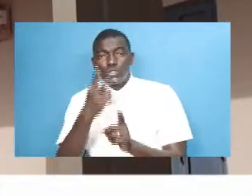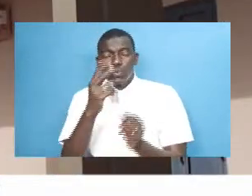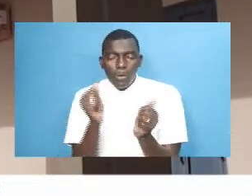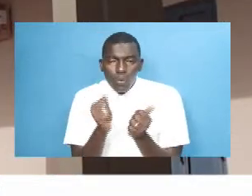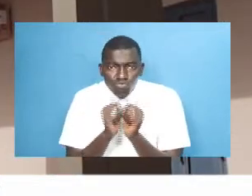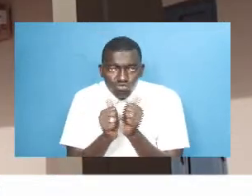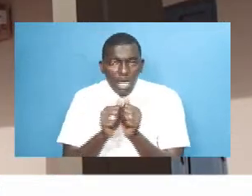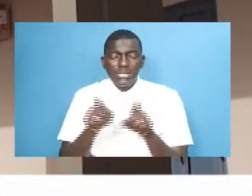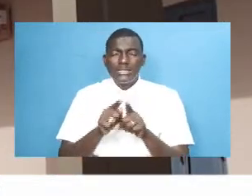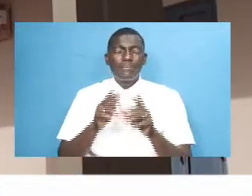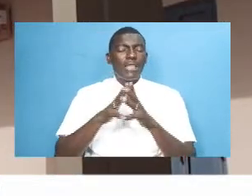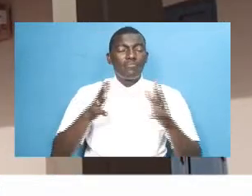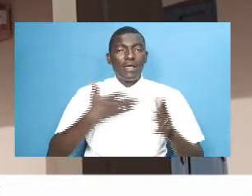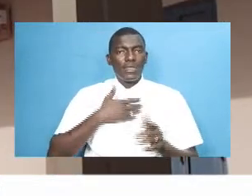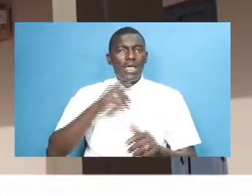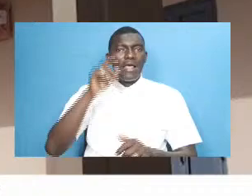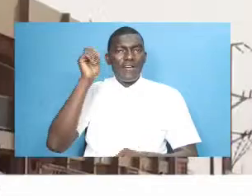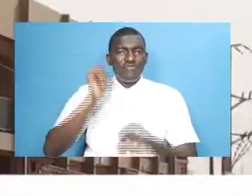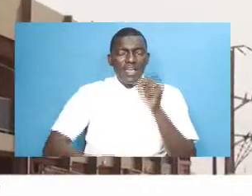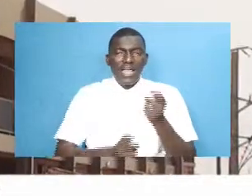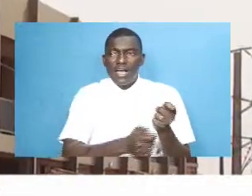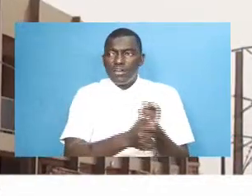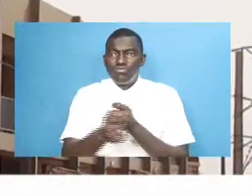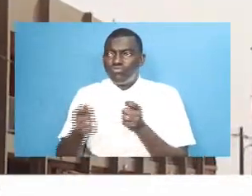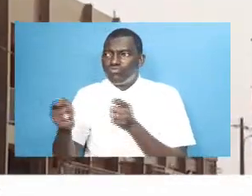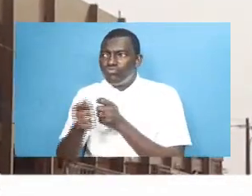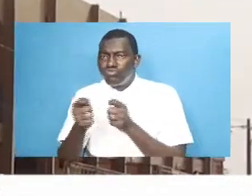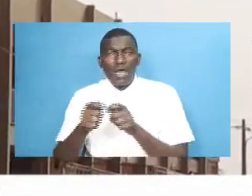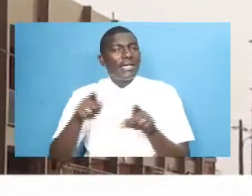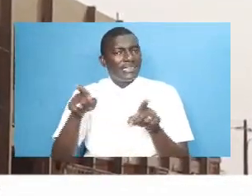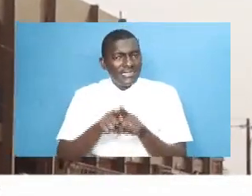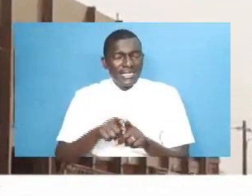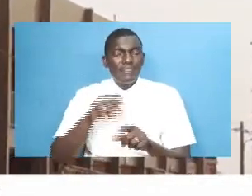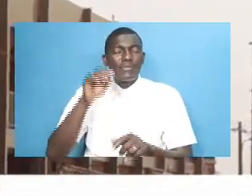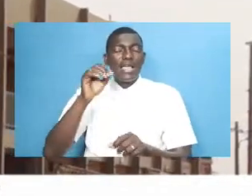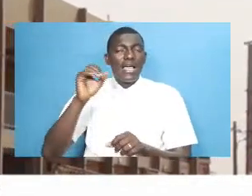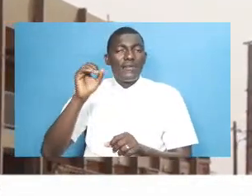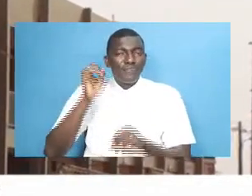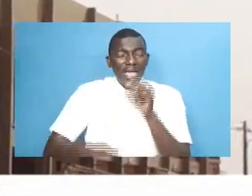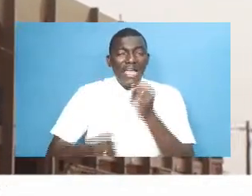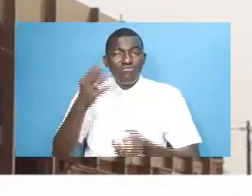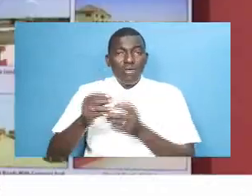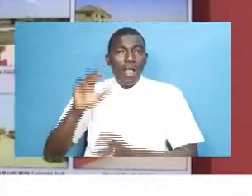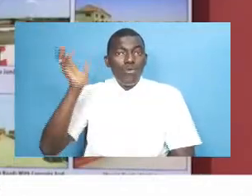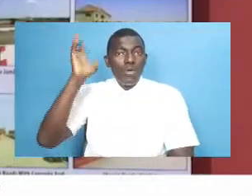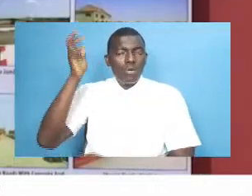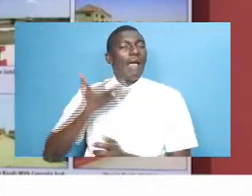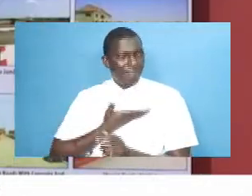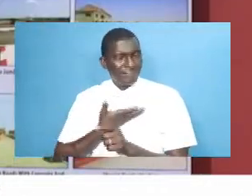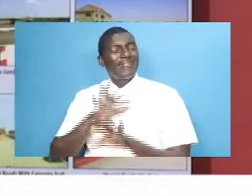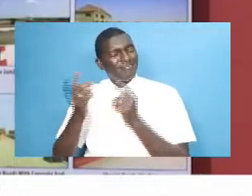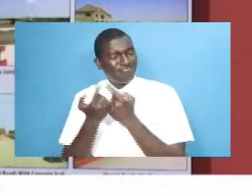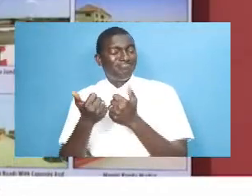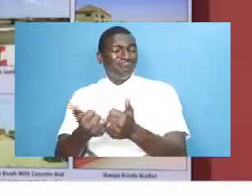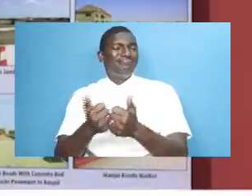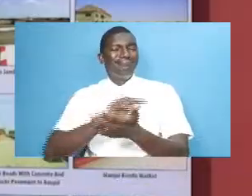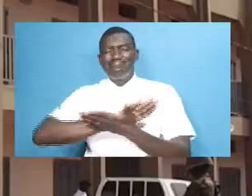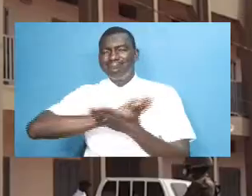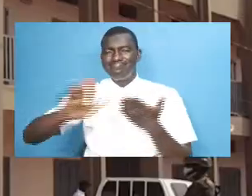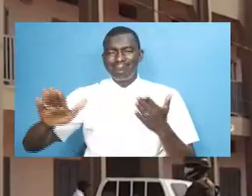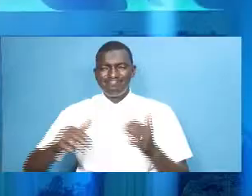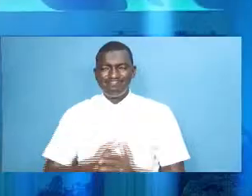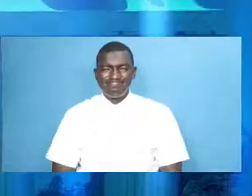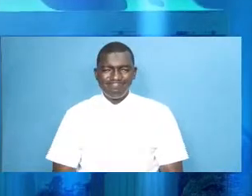is equipped with fire hydrants, fire alarms, standard access routes. Reporting for QTV News, I am Alaji A.F.